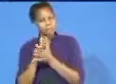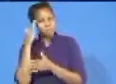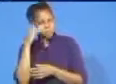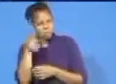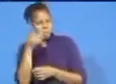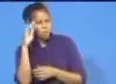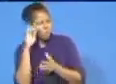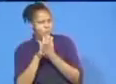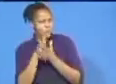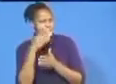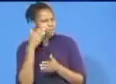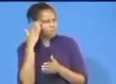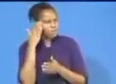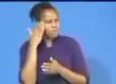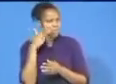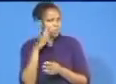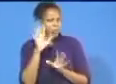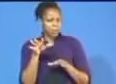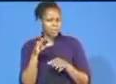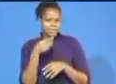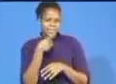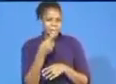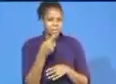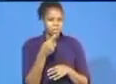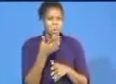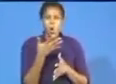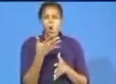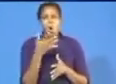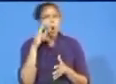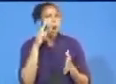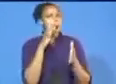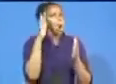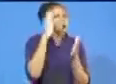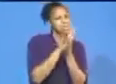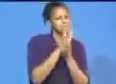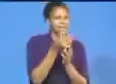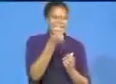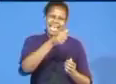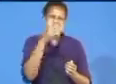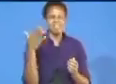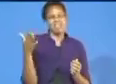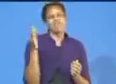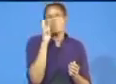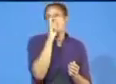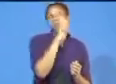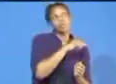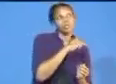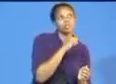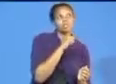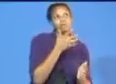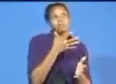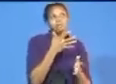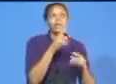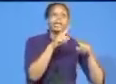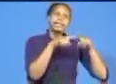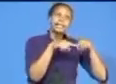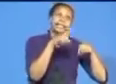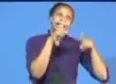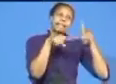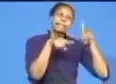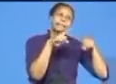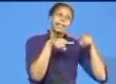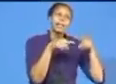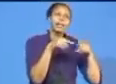sometimes you can take any old foolishness to your husband, and depending on the mood, you catch him in. But she must have said